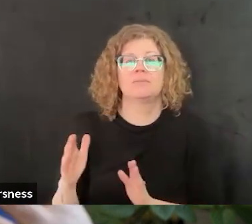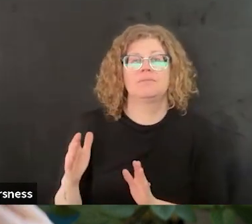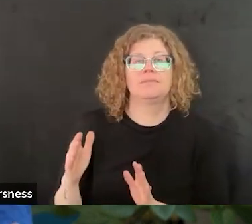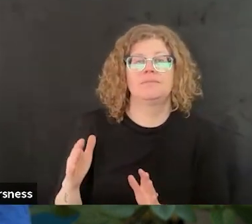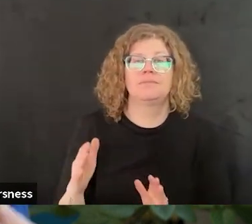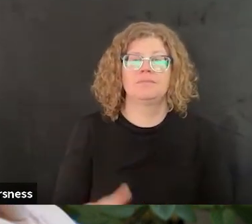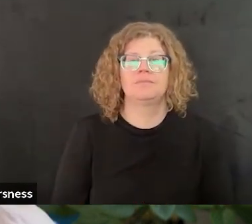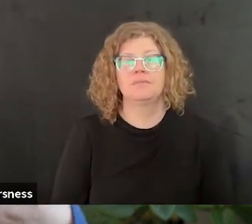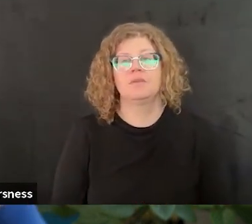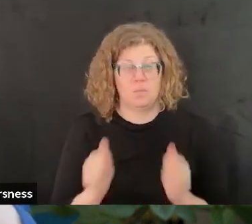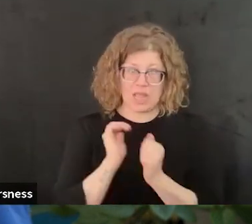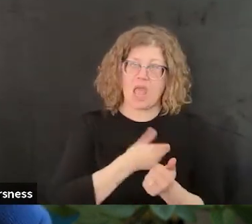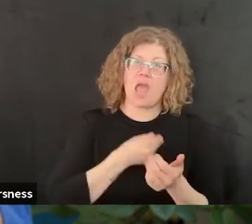in